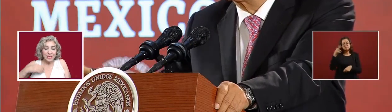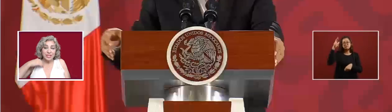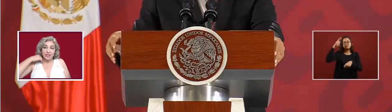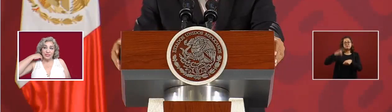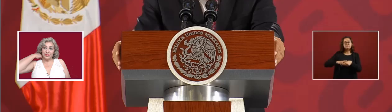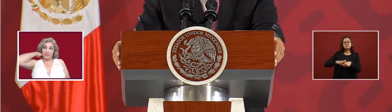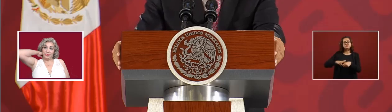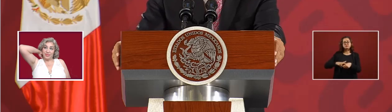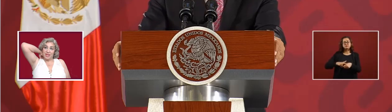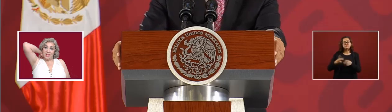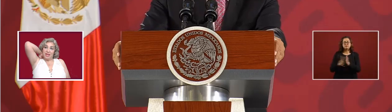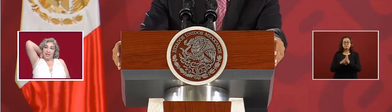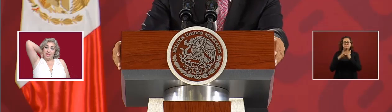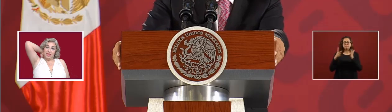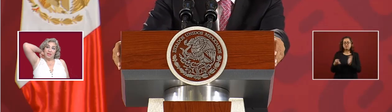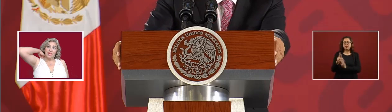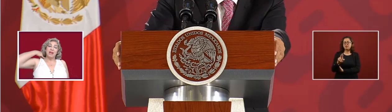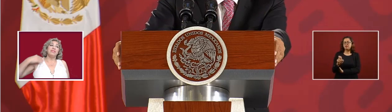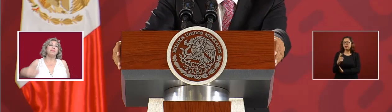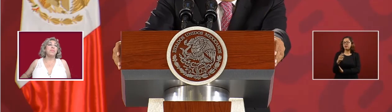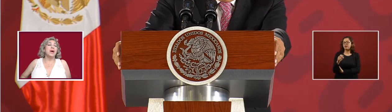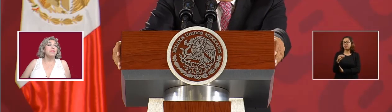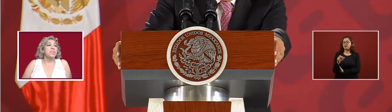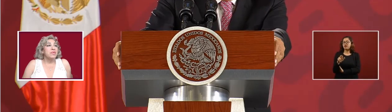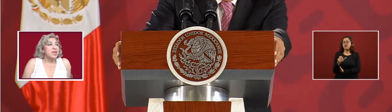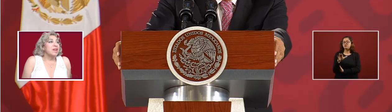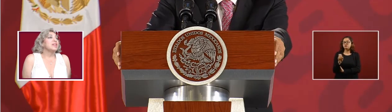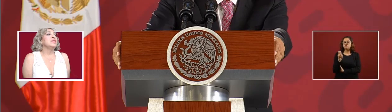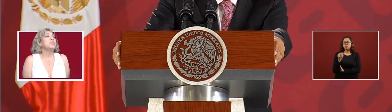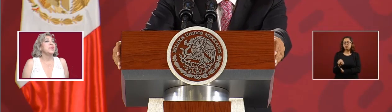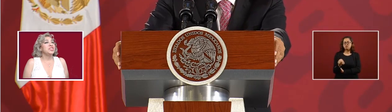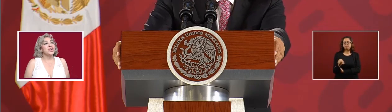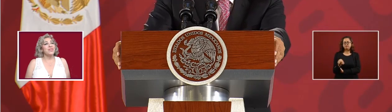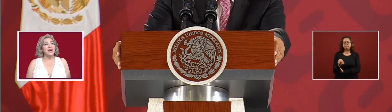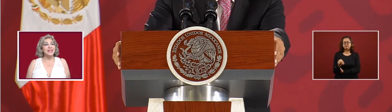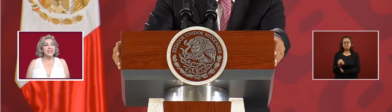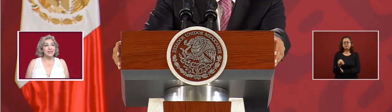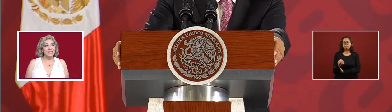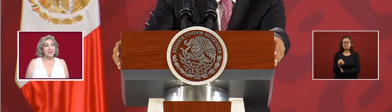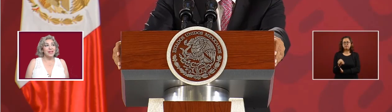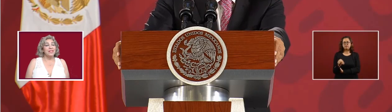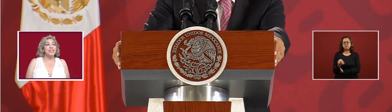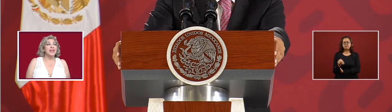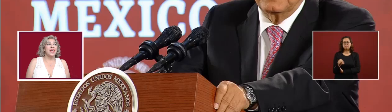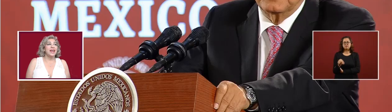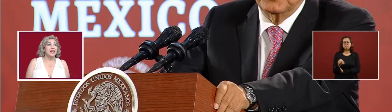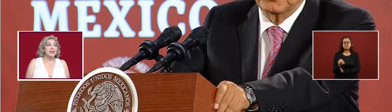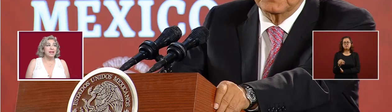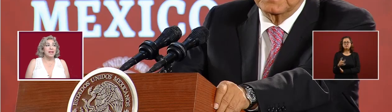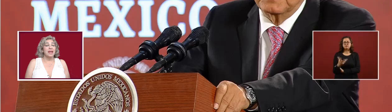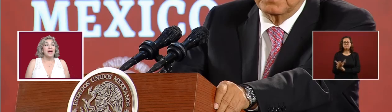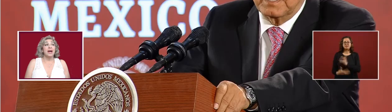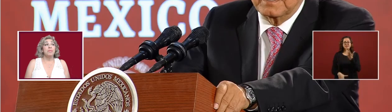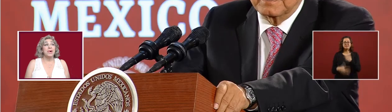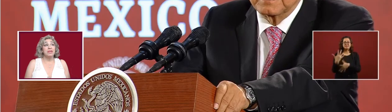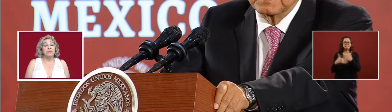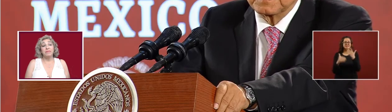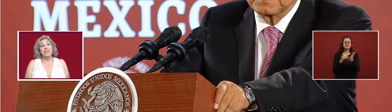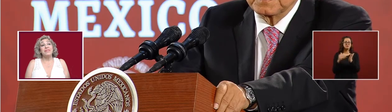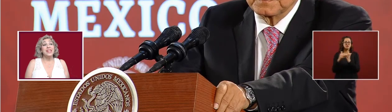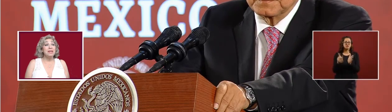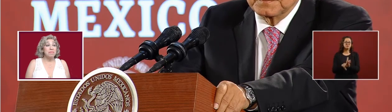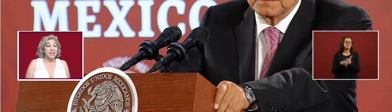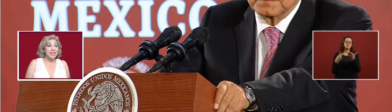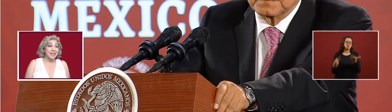the director of the Periodical Regeneration that had about